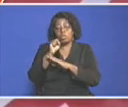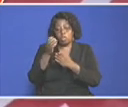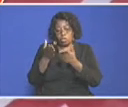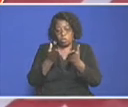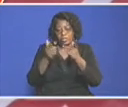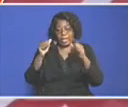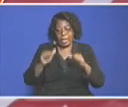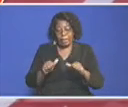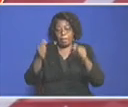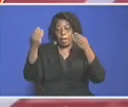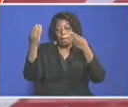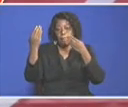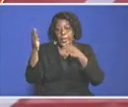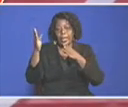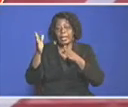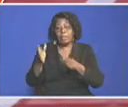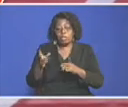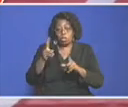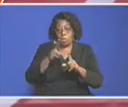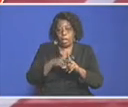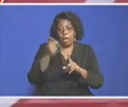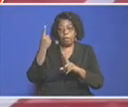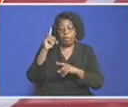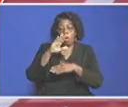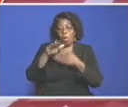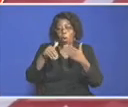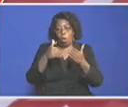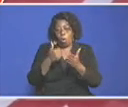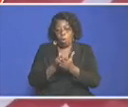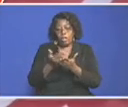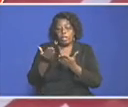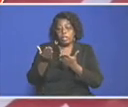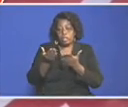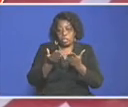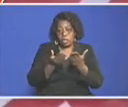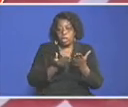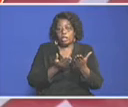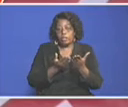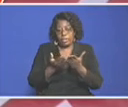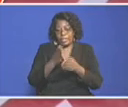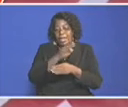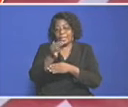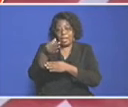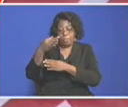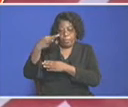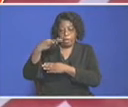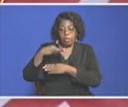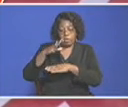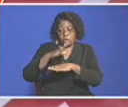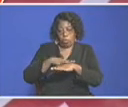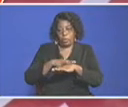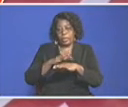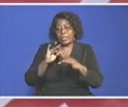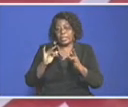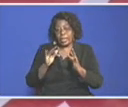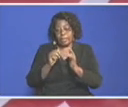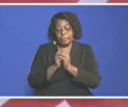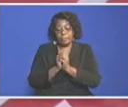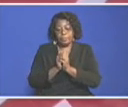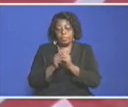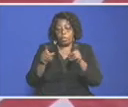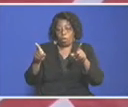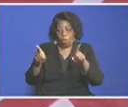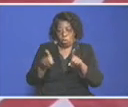enable more Bahamians to apply for all services and benefits online. We will